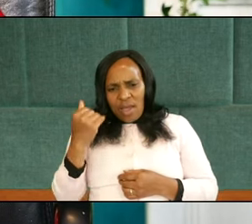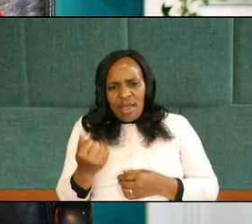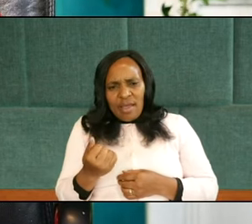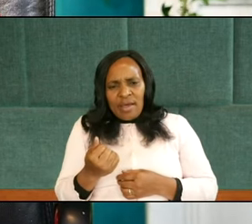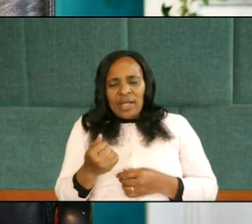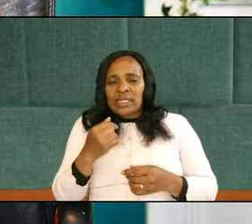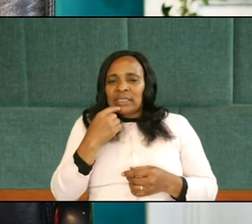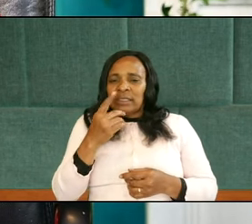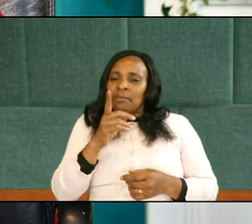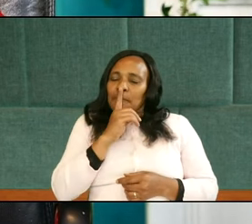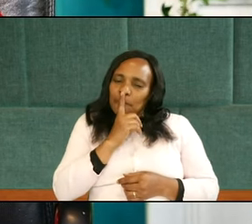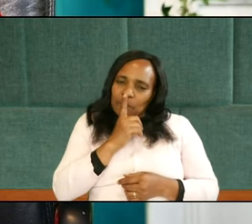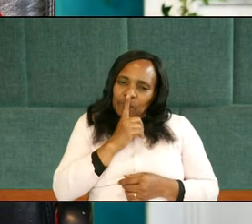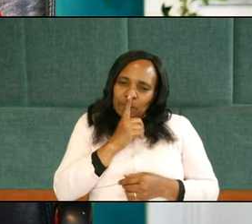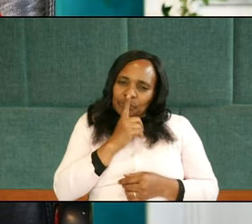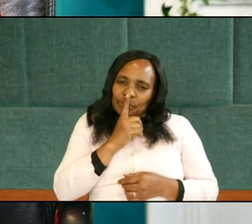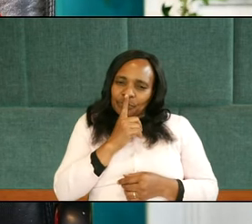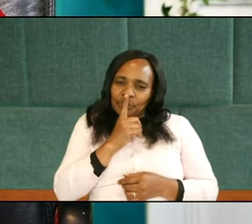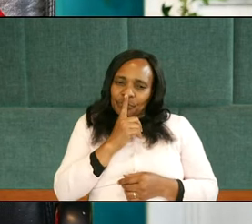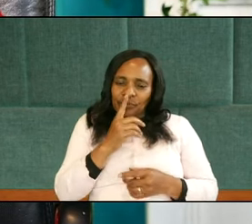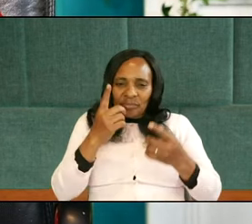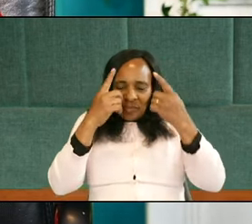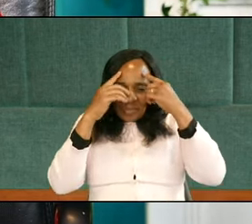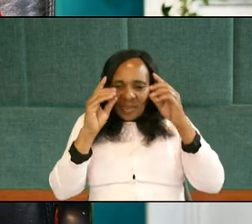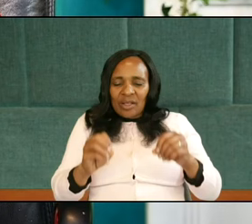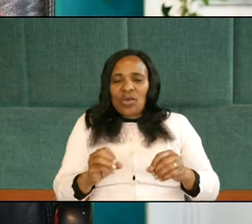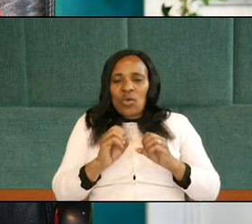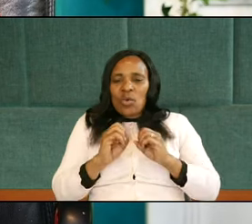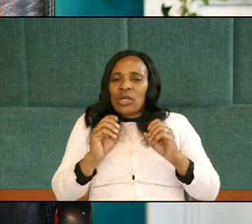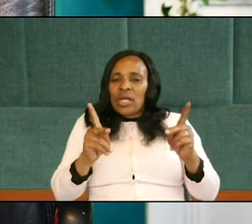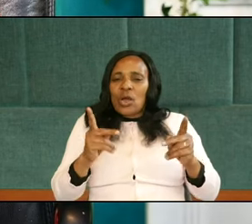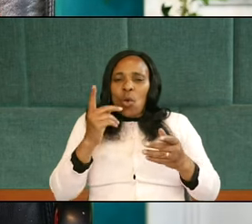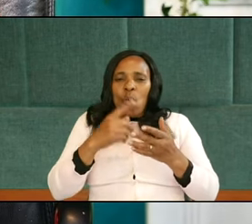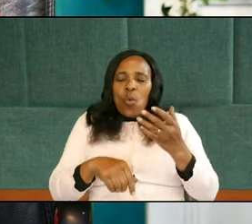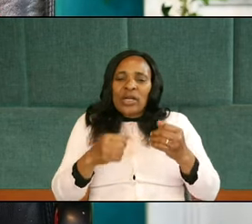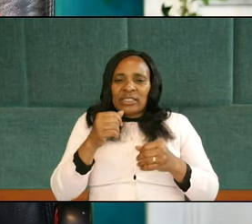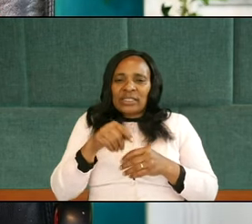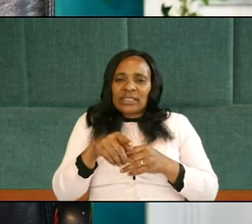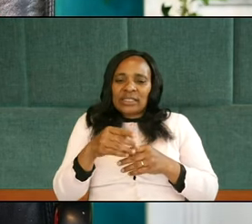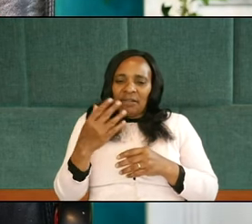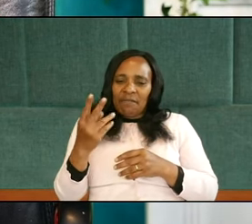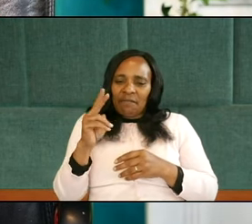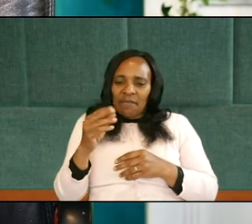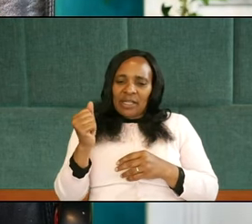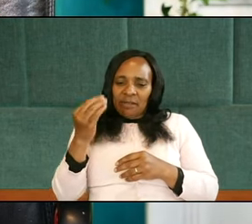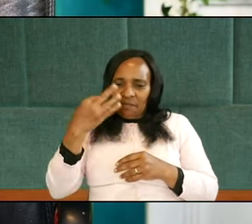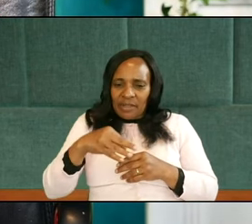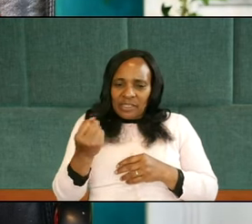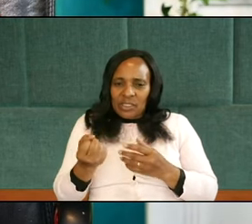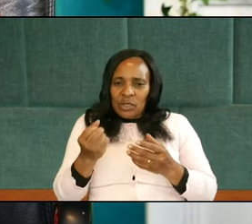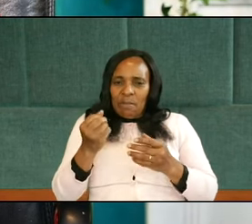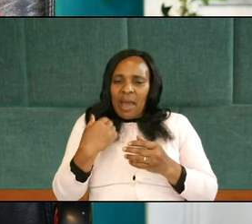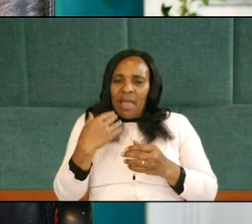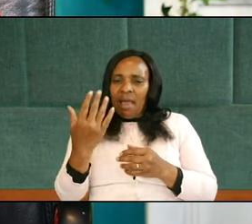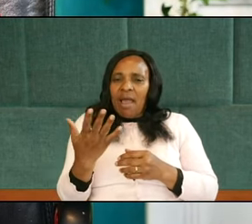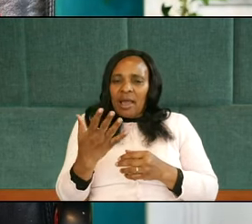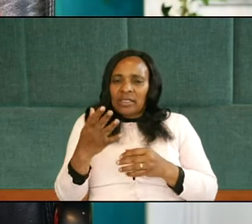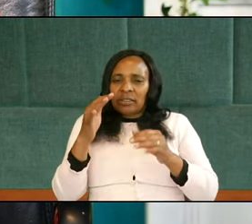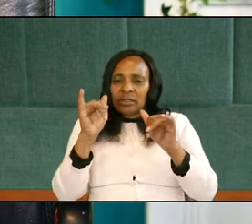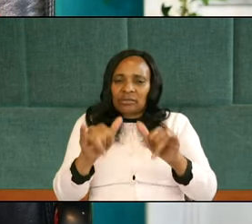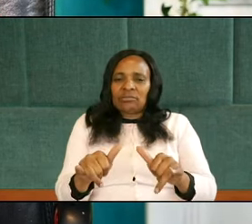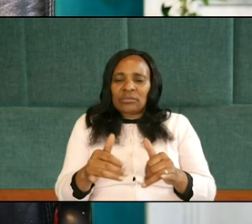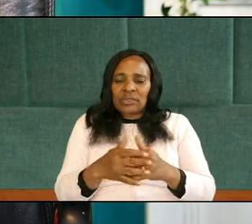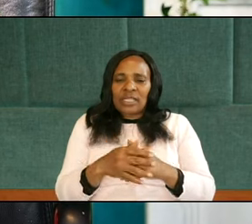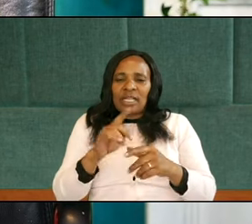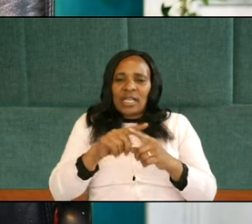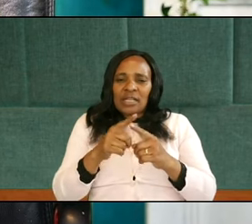And he's silent. So he decides, okay, fine. He asks him, what is in the vase? Why is your hand there? And he says, my hand is stuck. So his grandfather goes